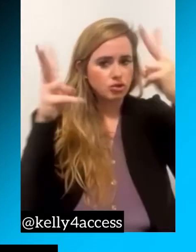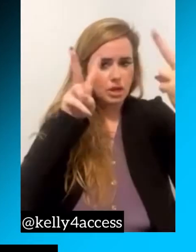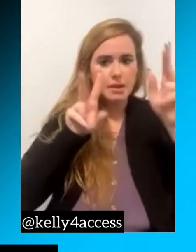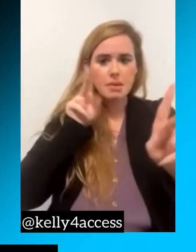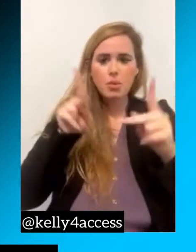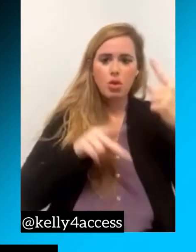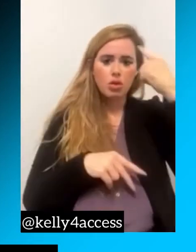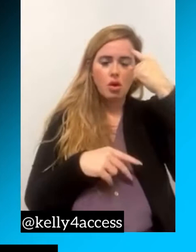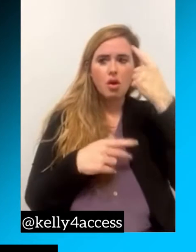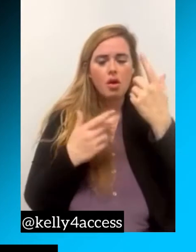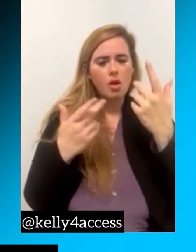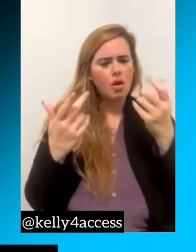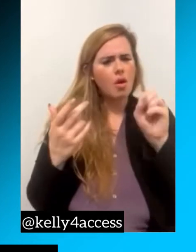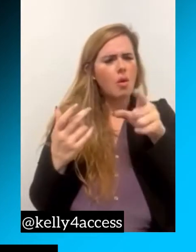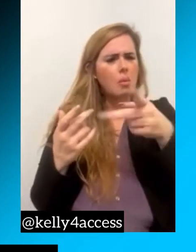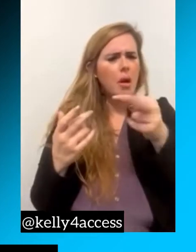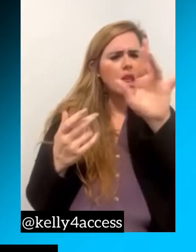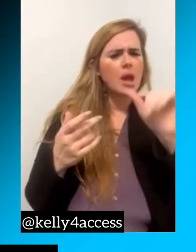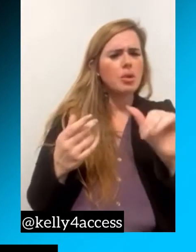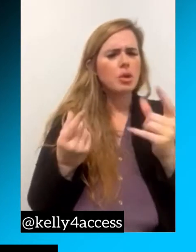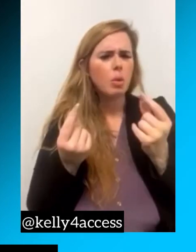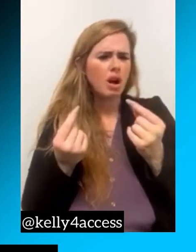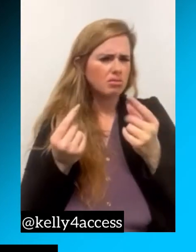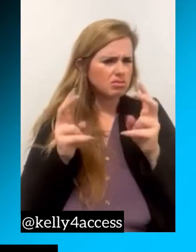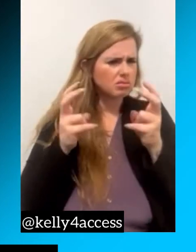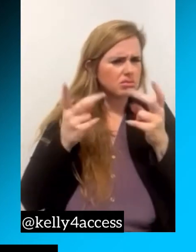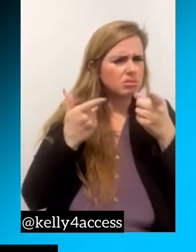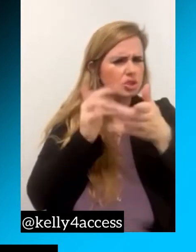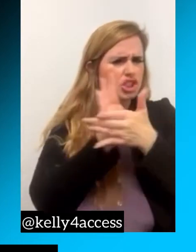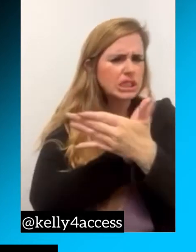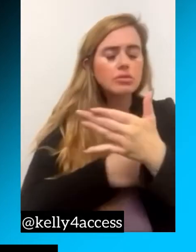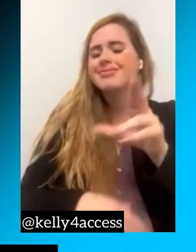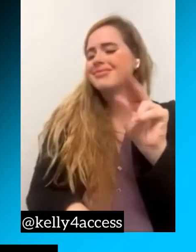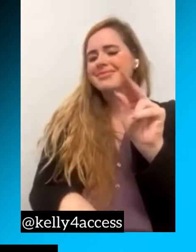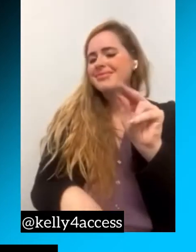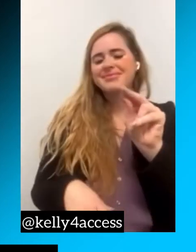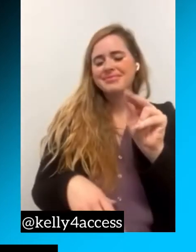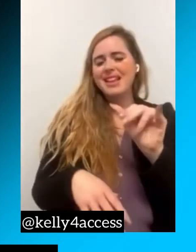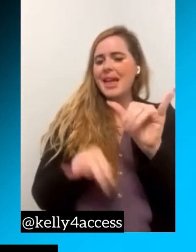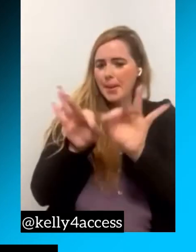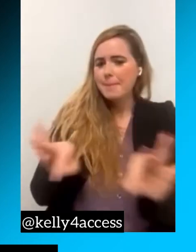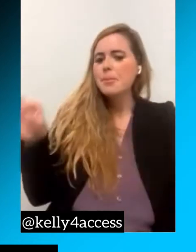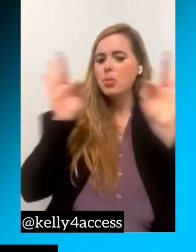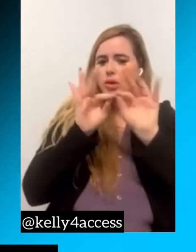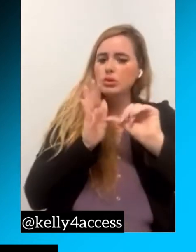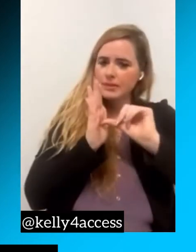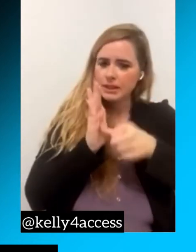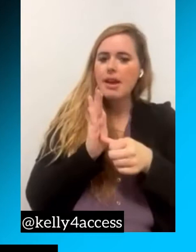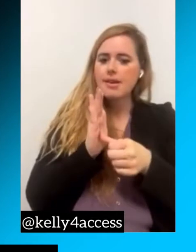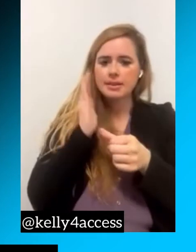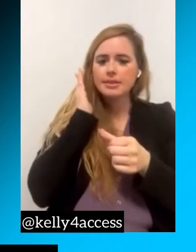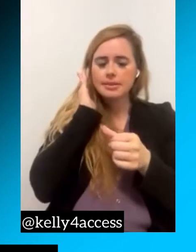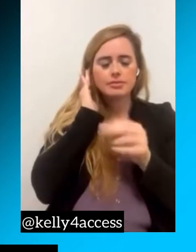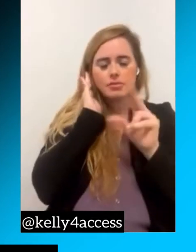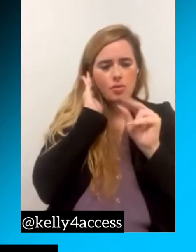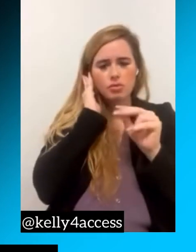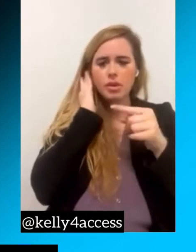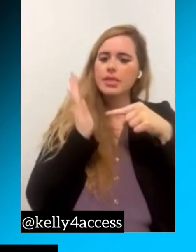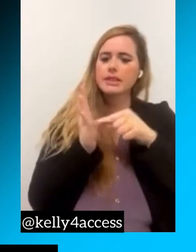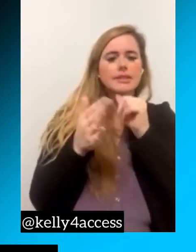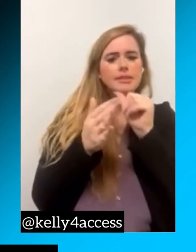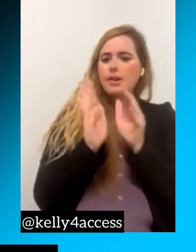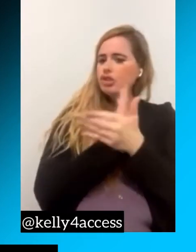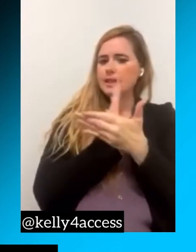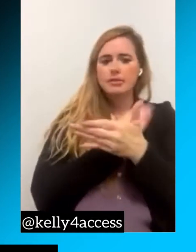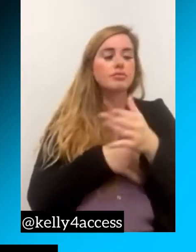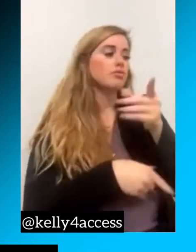polyamorous relationships. And it's very, very important to say that it's not. Yep,